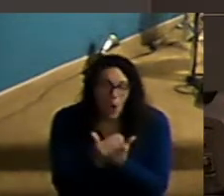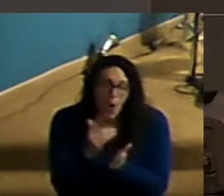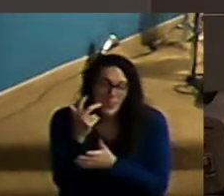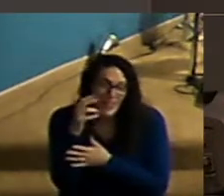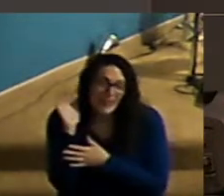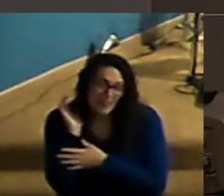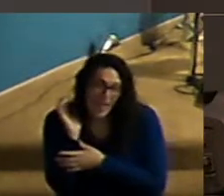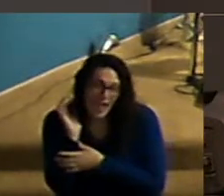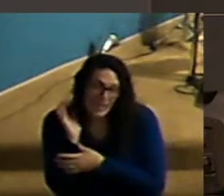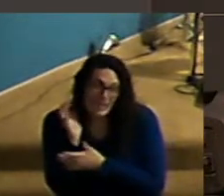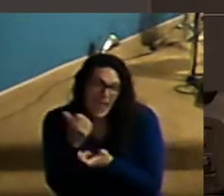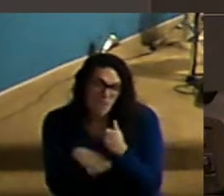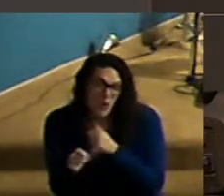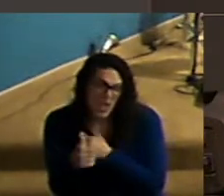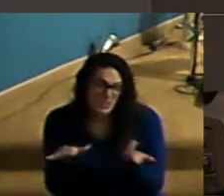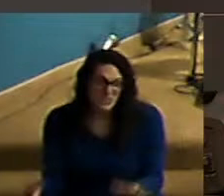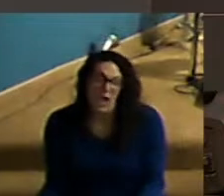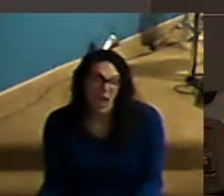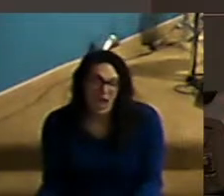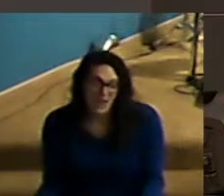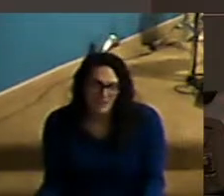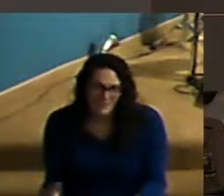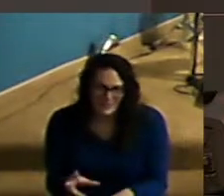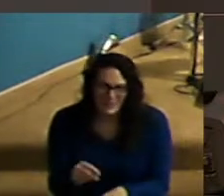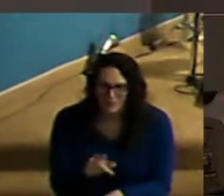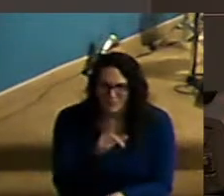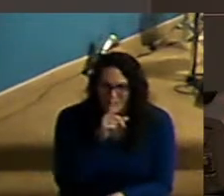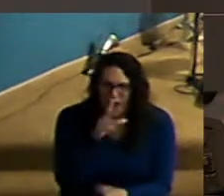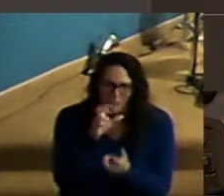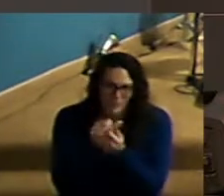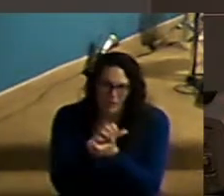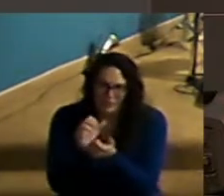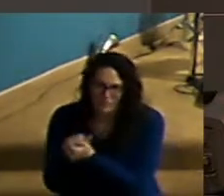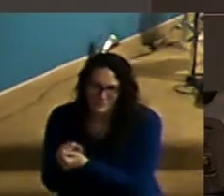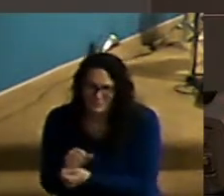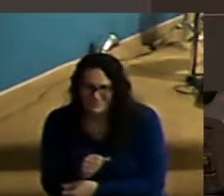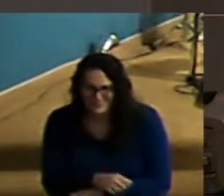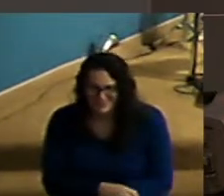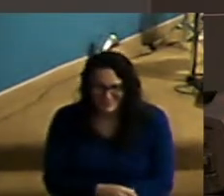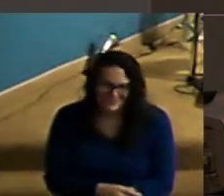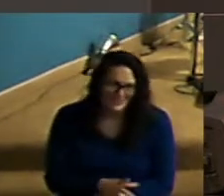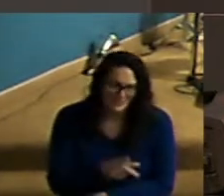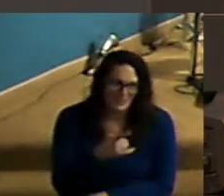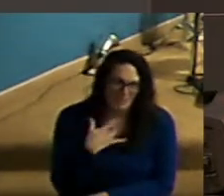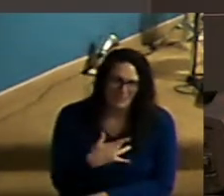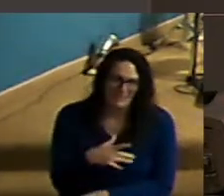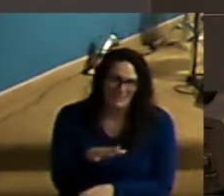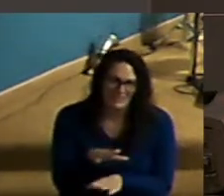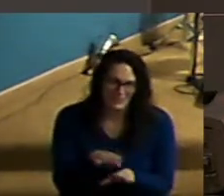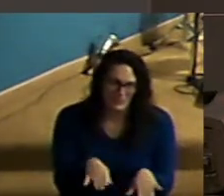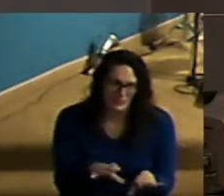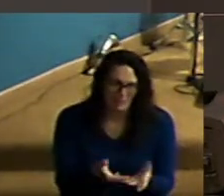by the way, kids, everyone else died. Crunch, crunch, crunch.